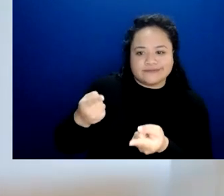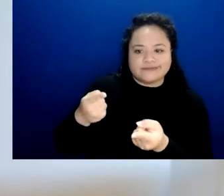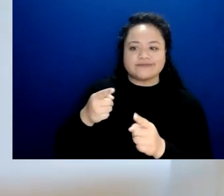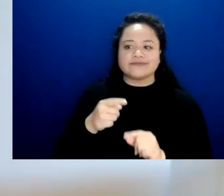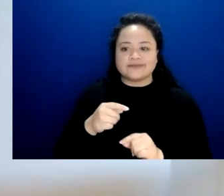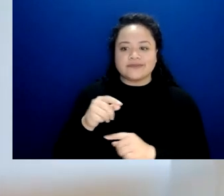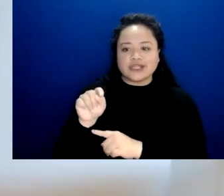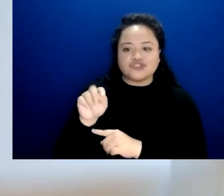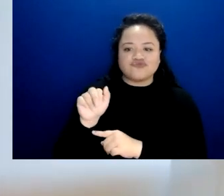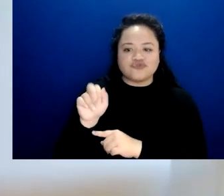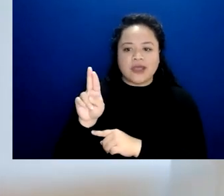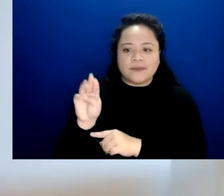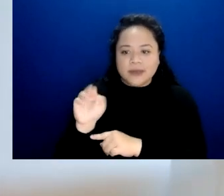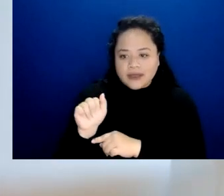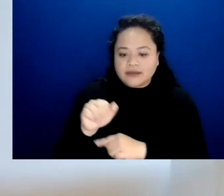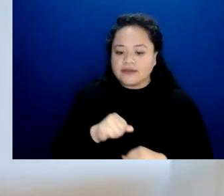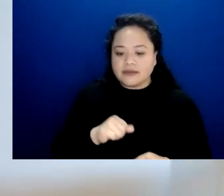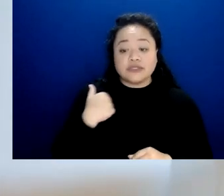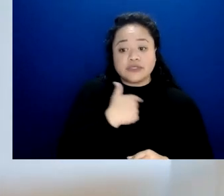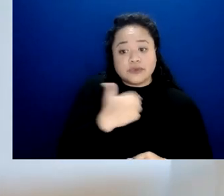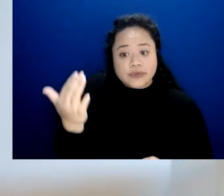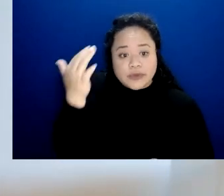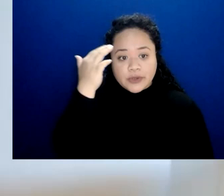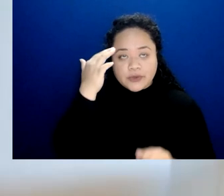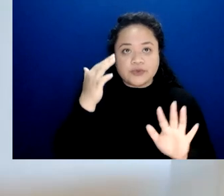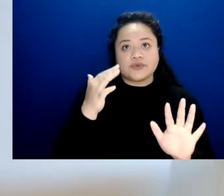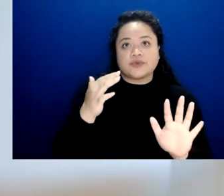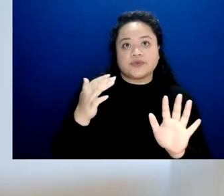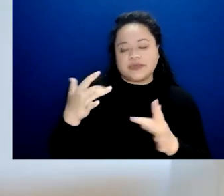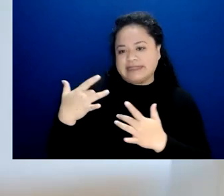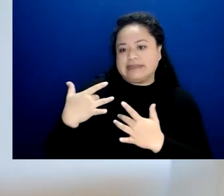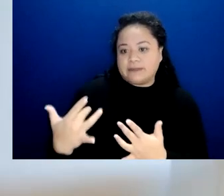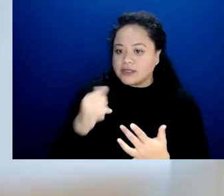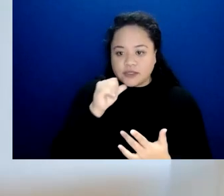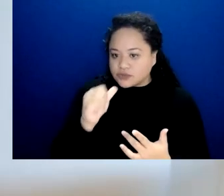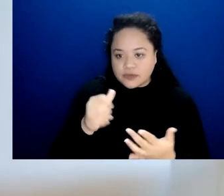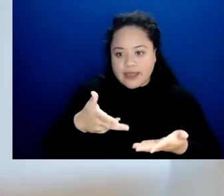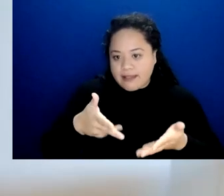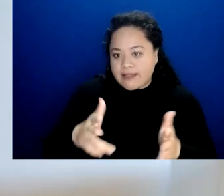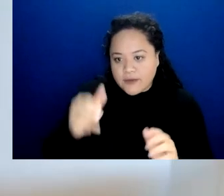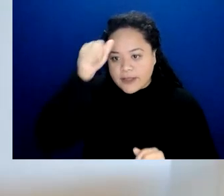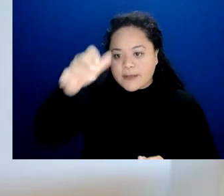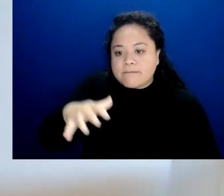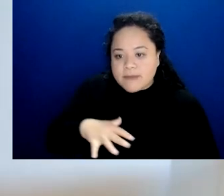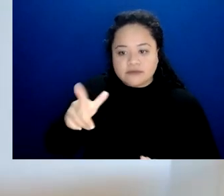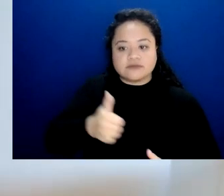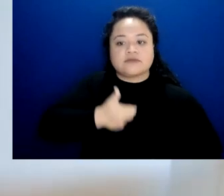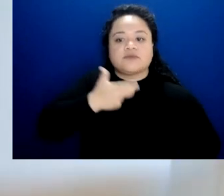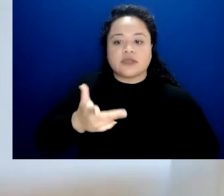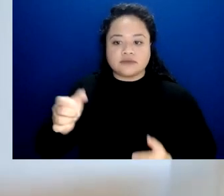are acknowledging that we don't allow men the space, or there's this expectation that men won't talk about their emotions.